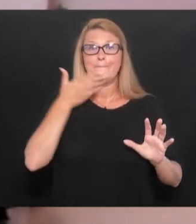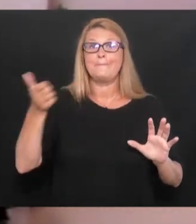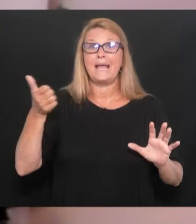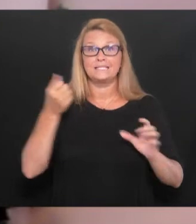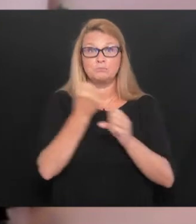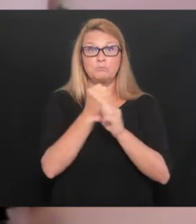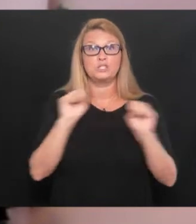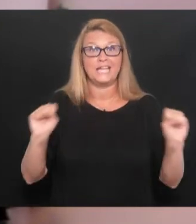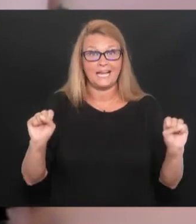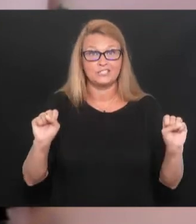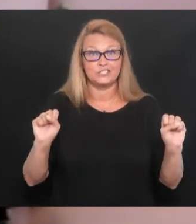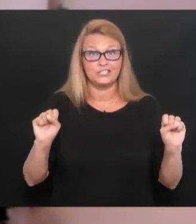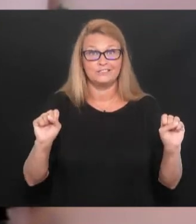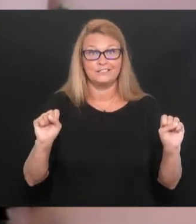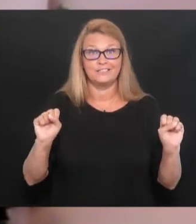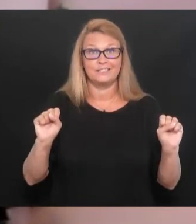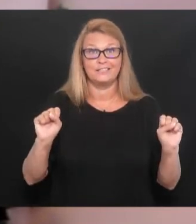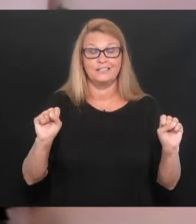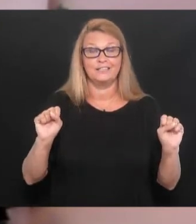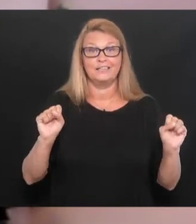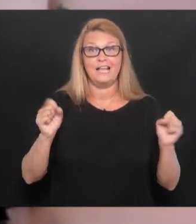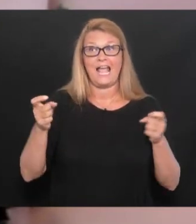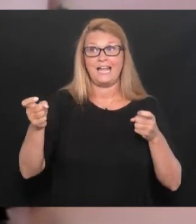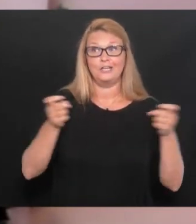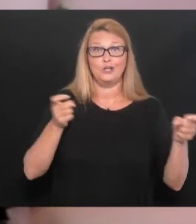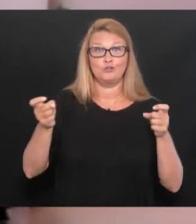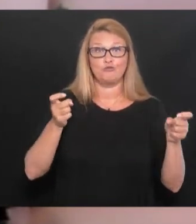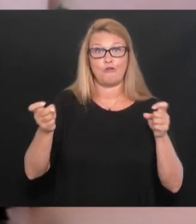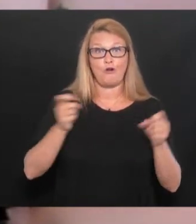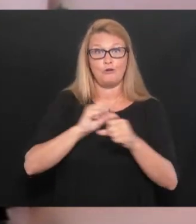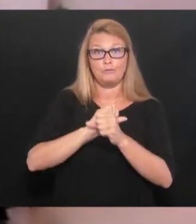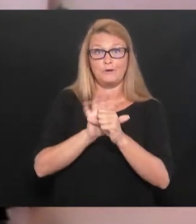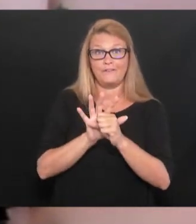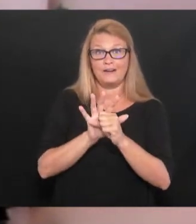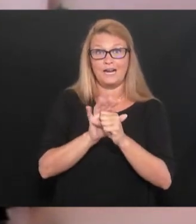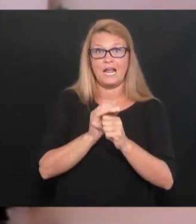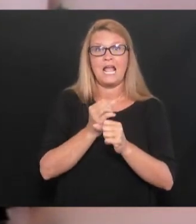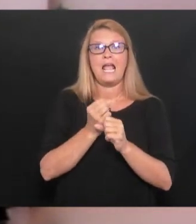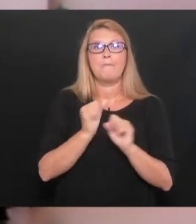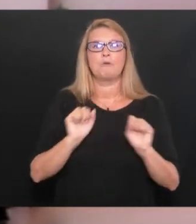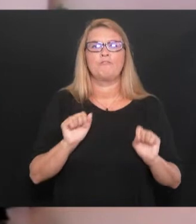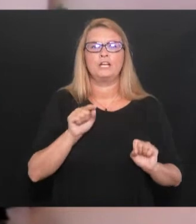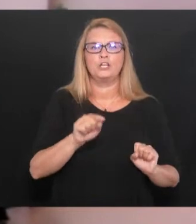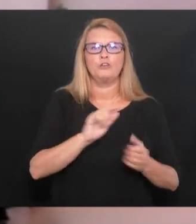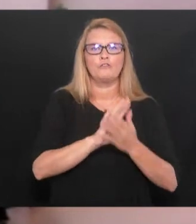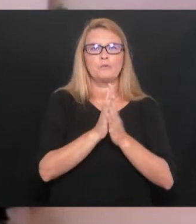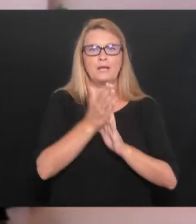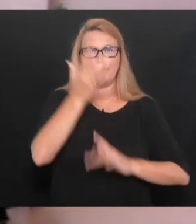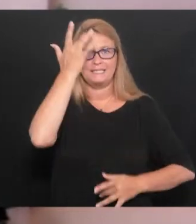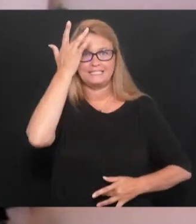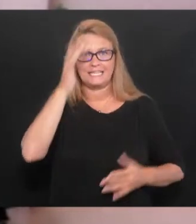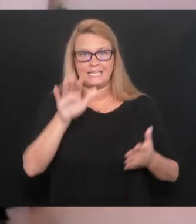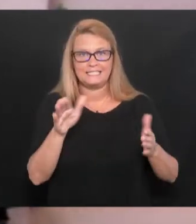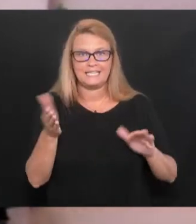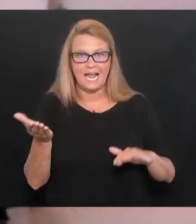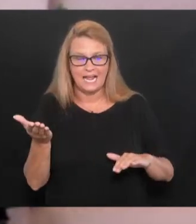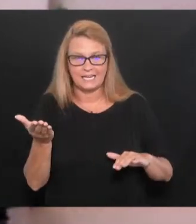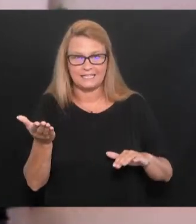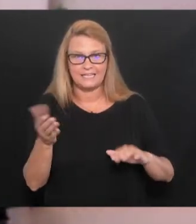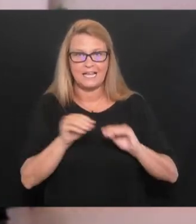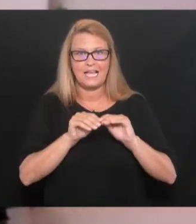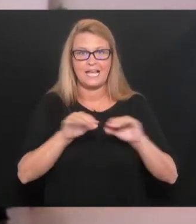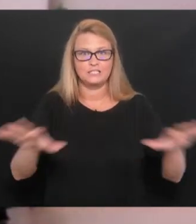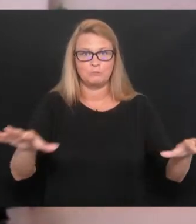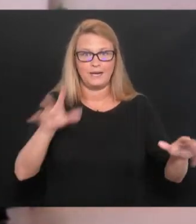protection measure and infection control measure, and preventing you from getting sick or dying from COVID and spreading it to people